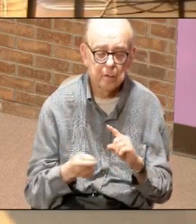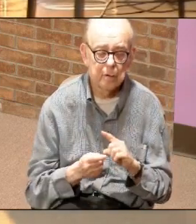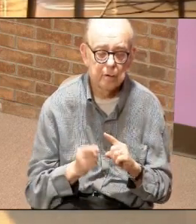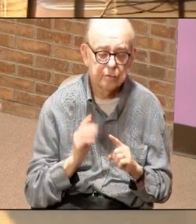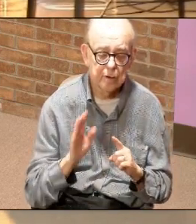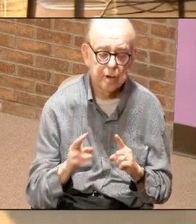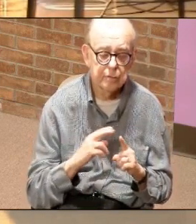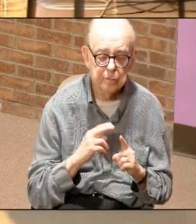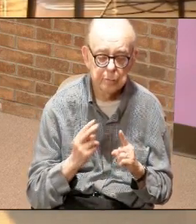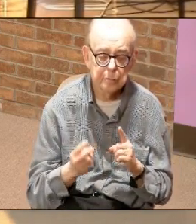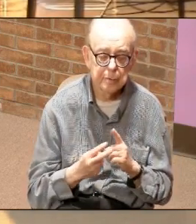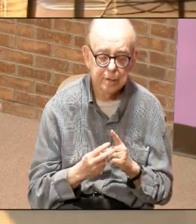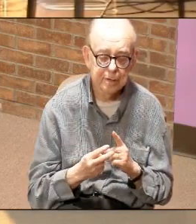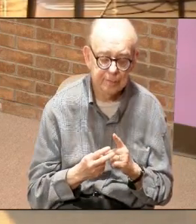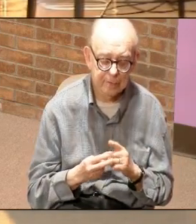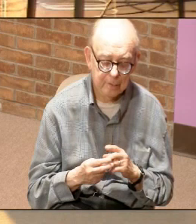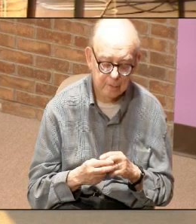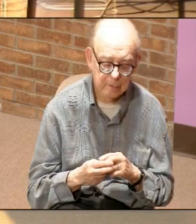your perspective.